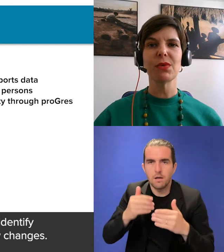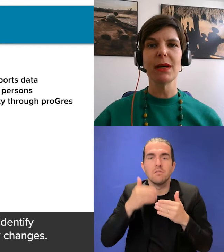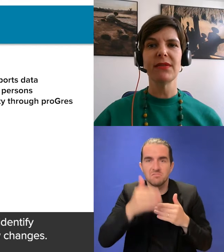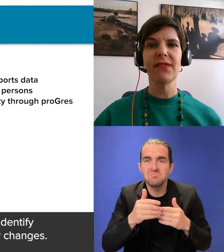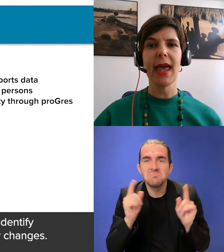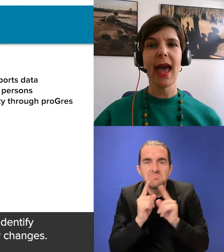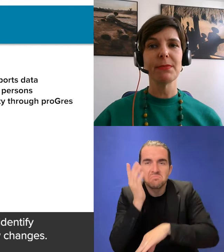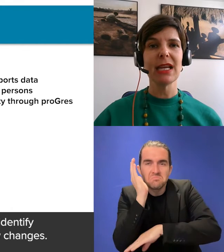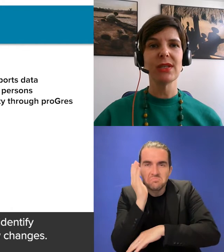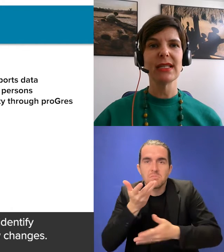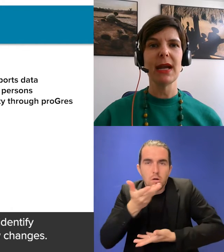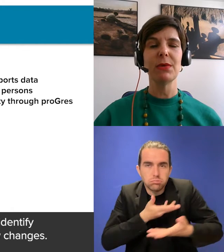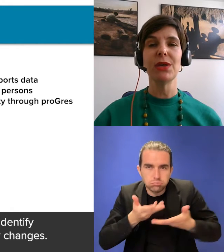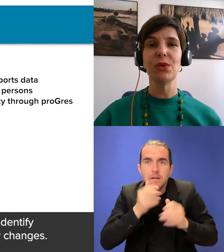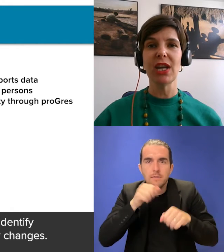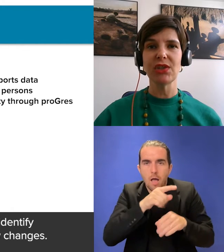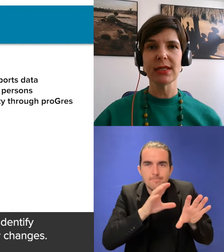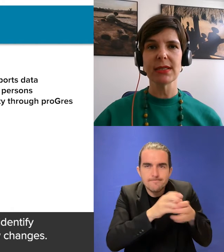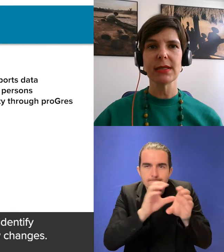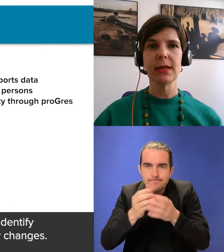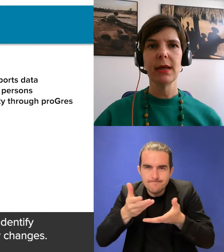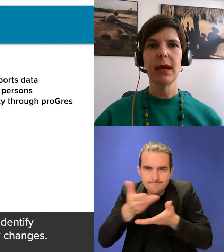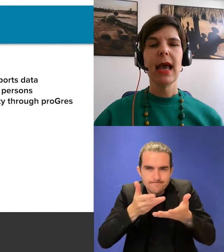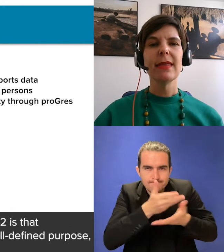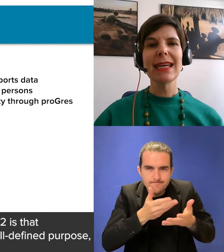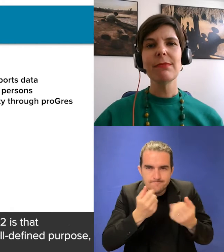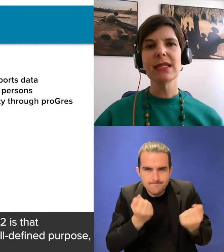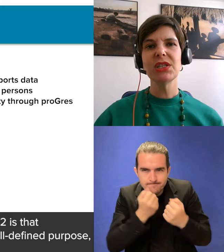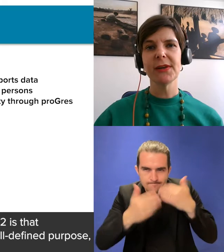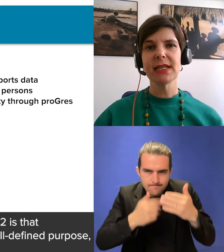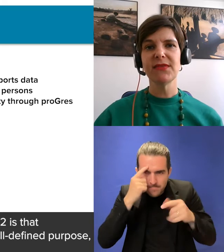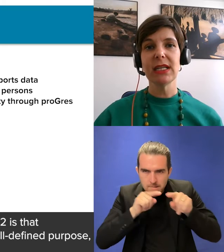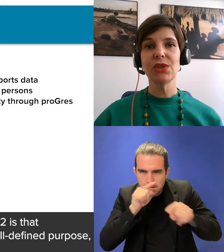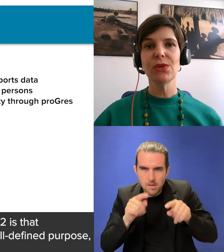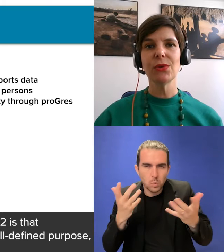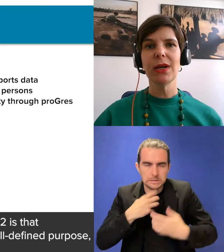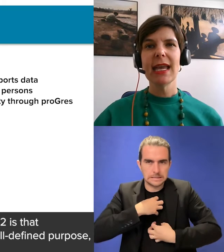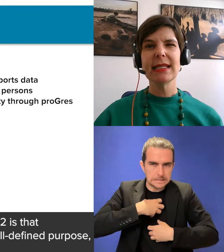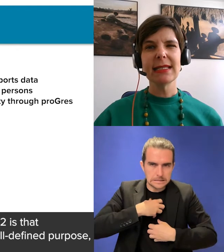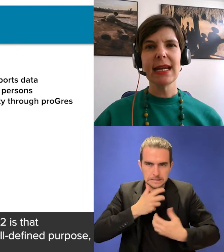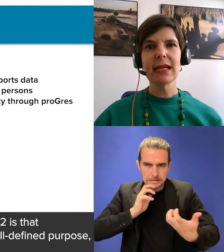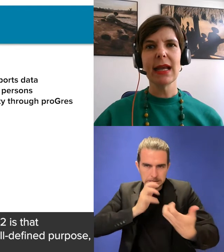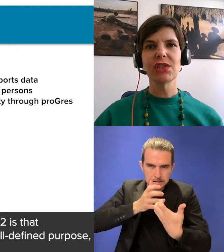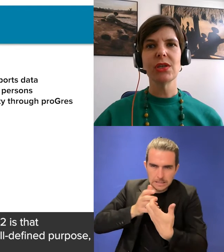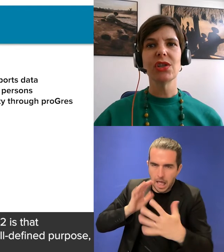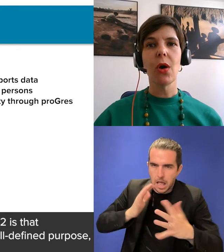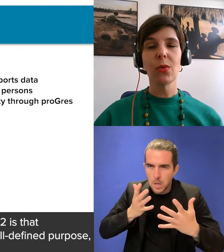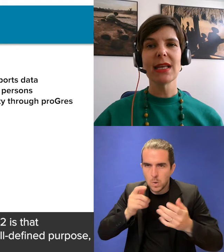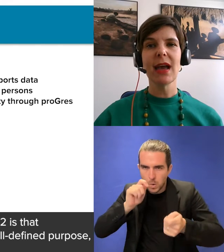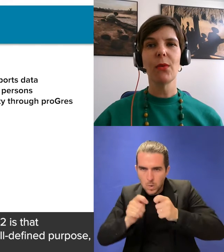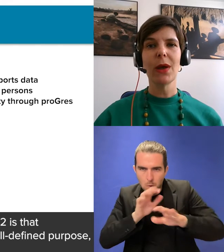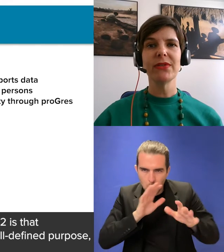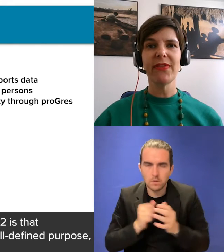be asked to identify adaptations made with the new changes. The key message for Activity 2 is that data collection